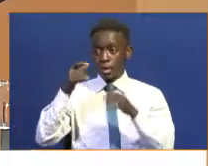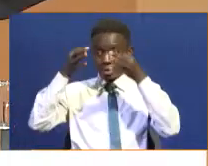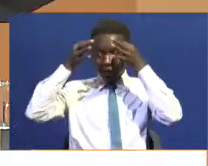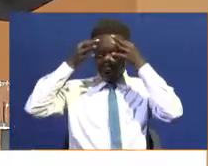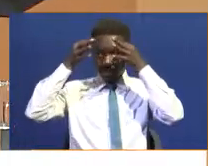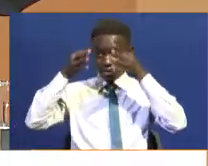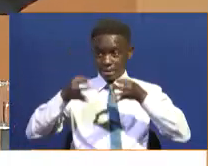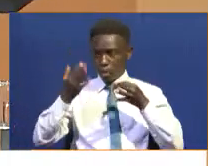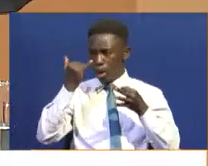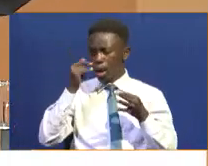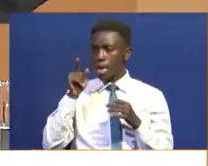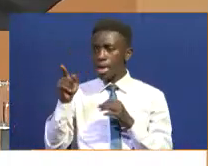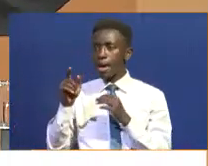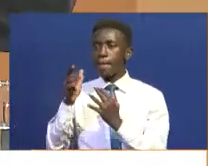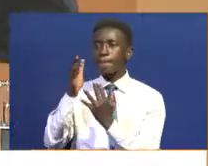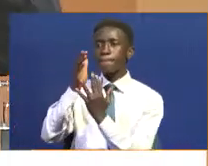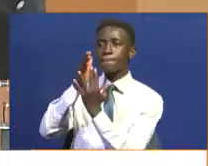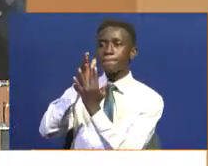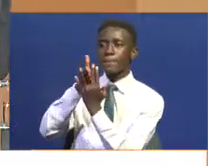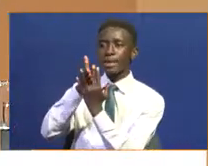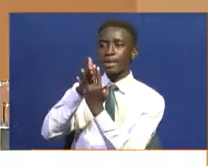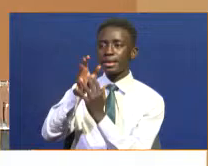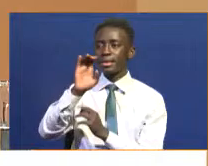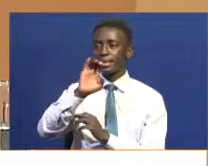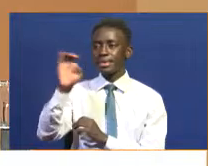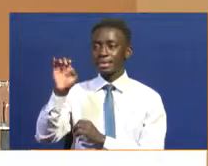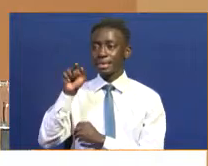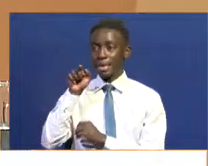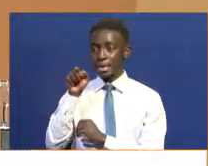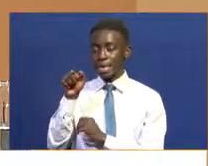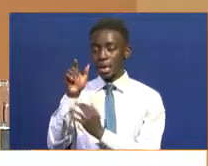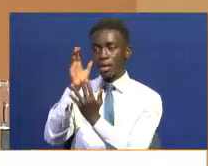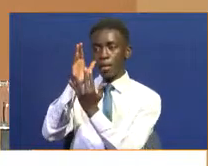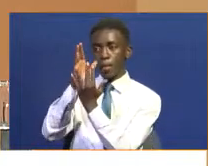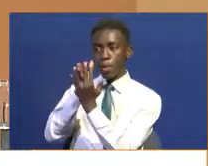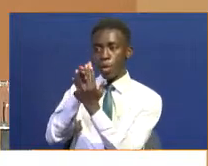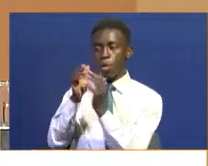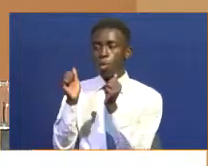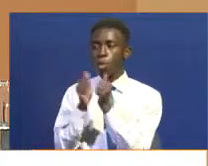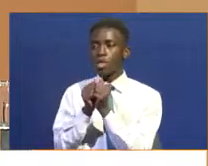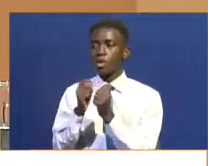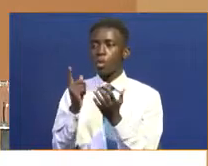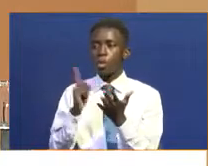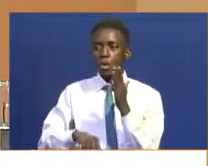of Middle East, it borders Iran, and also